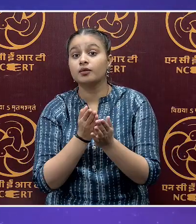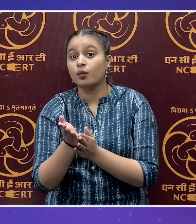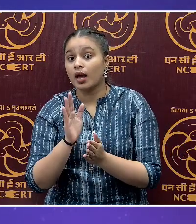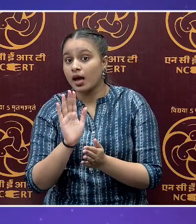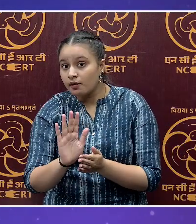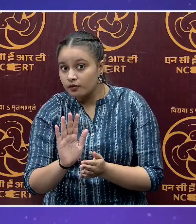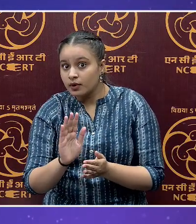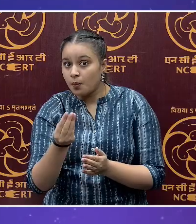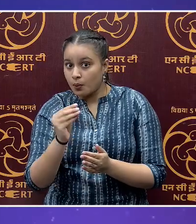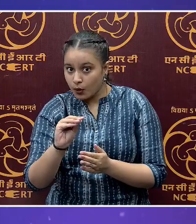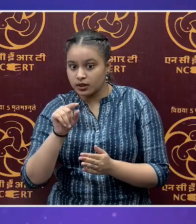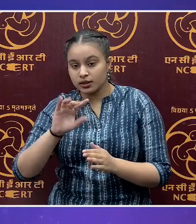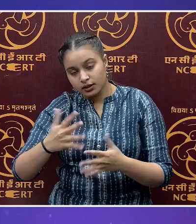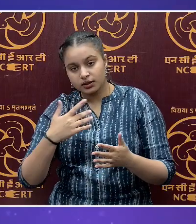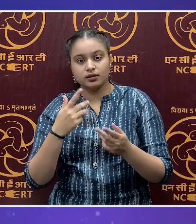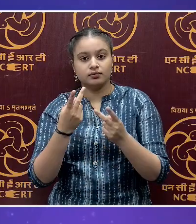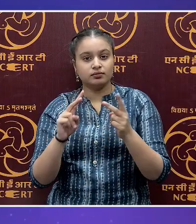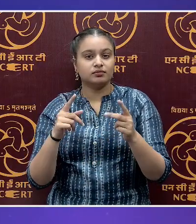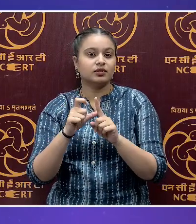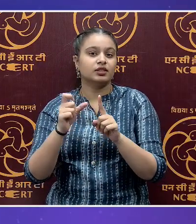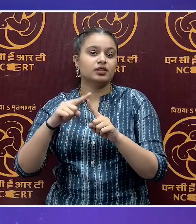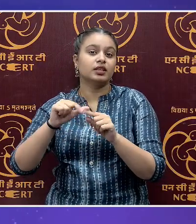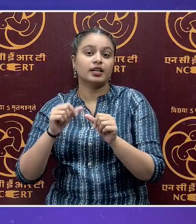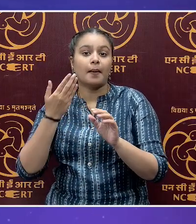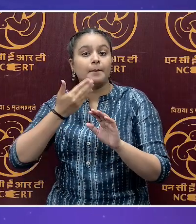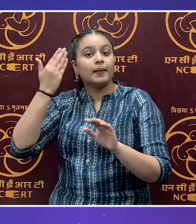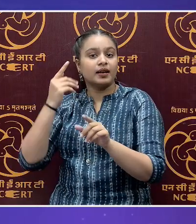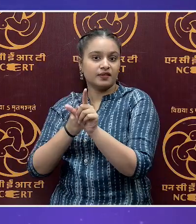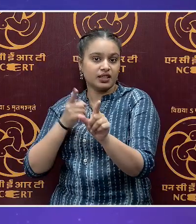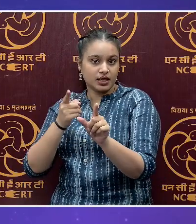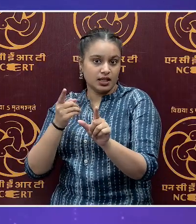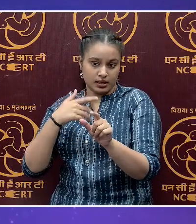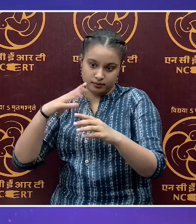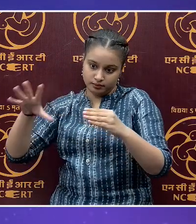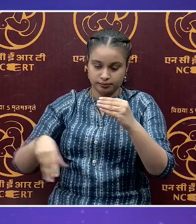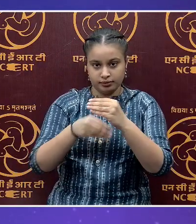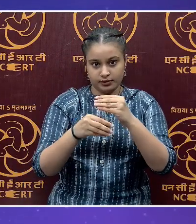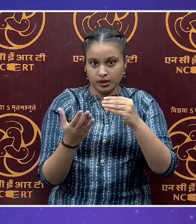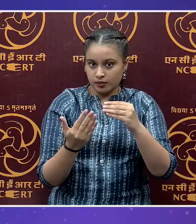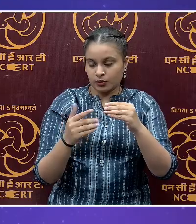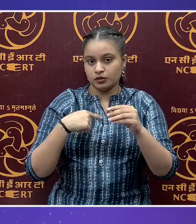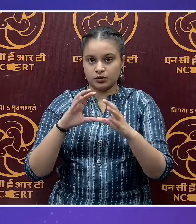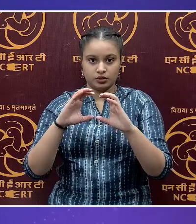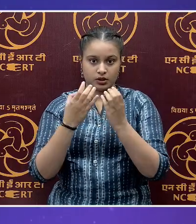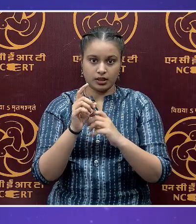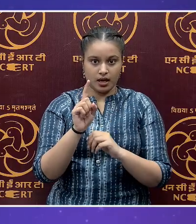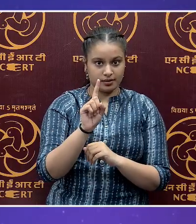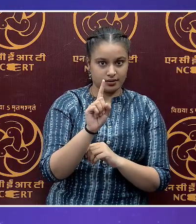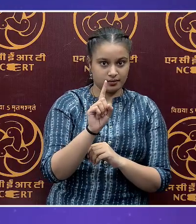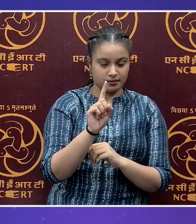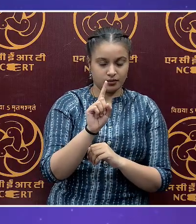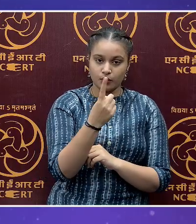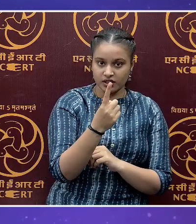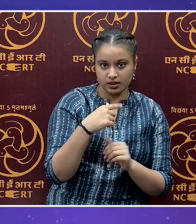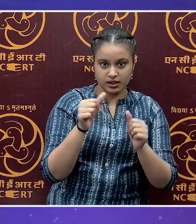can upload the existing data of the previous year. So, let's say I was the teacher of the class